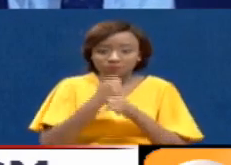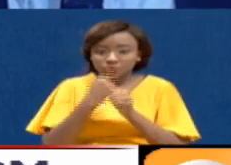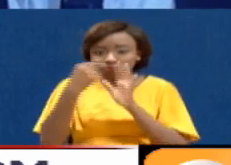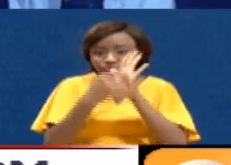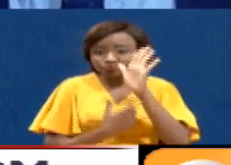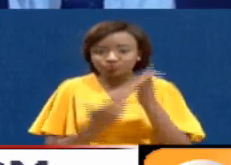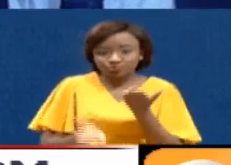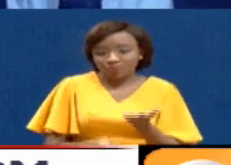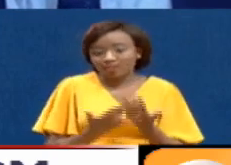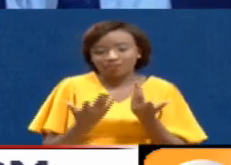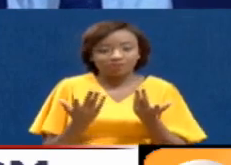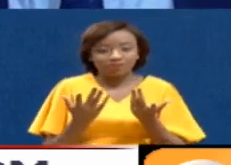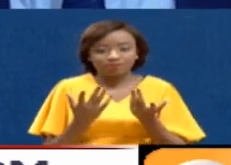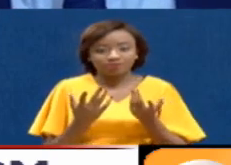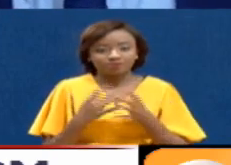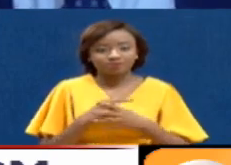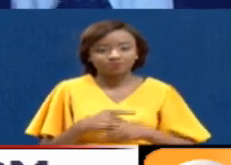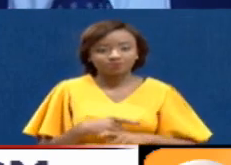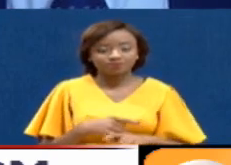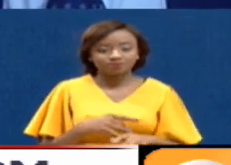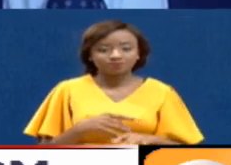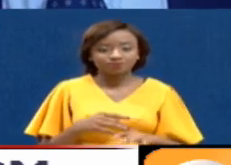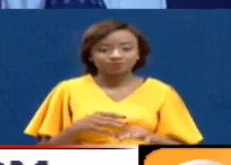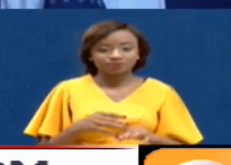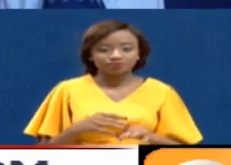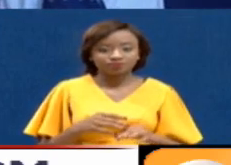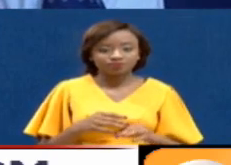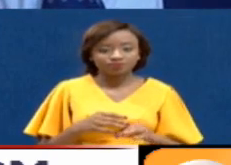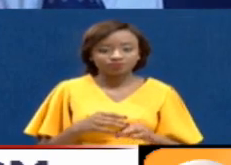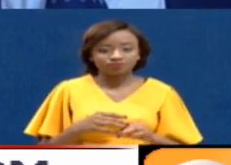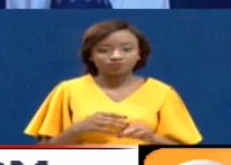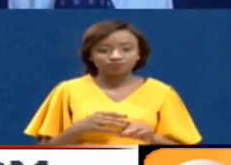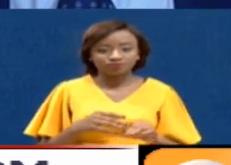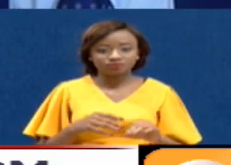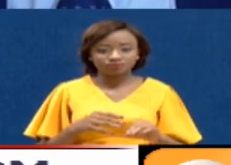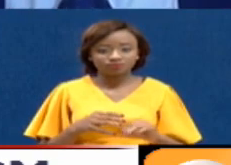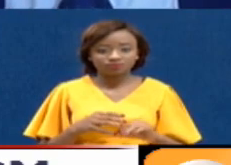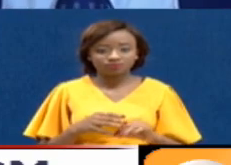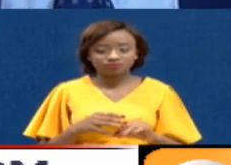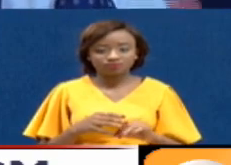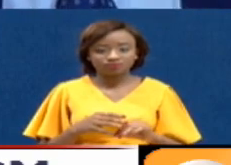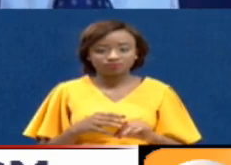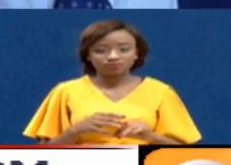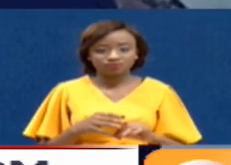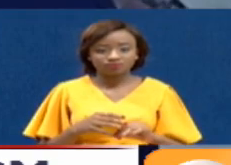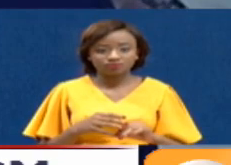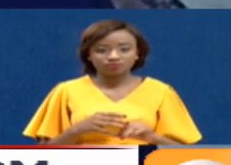could or might not be able to sort of implement, even as we look at handling COVID-19 here?